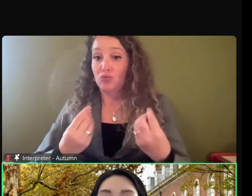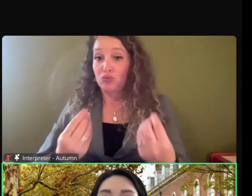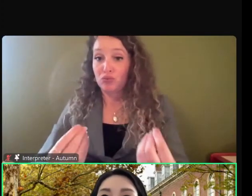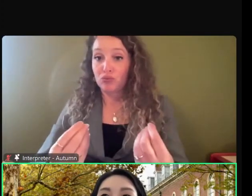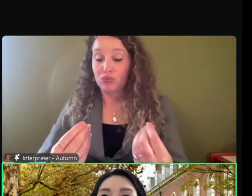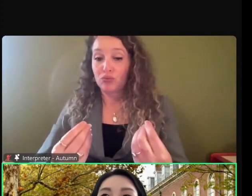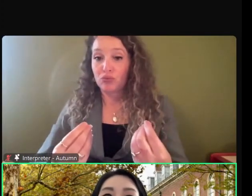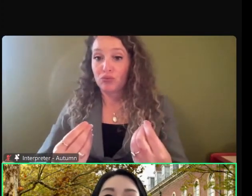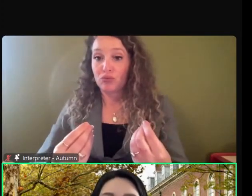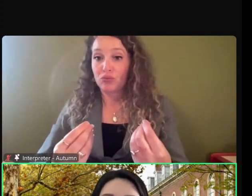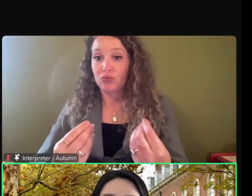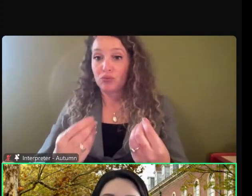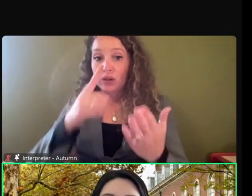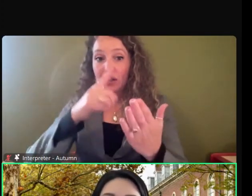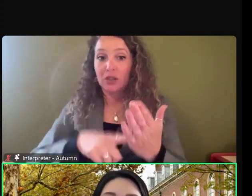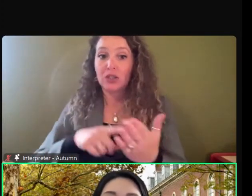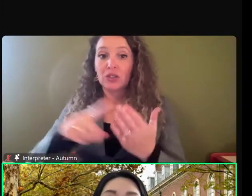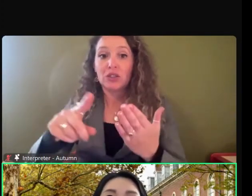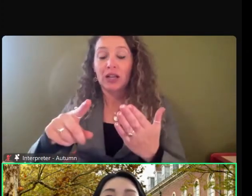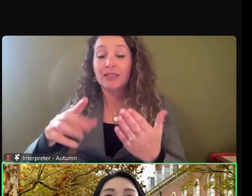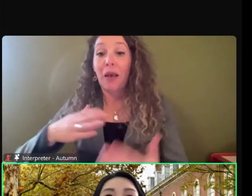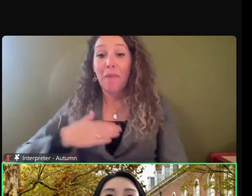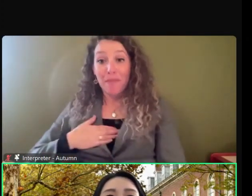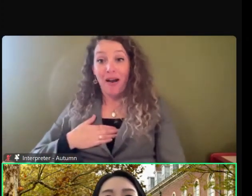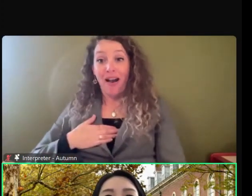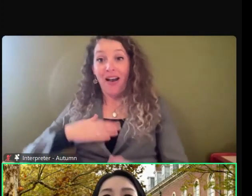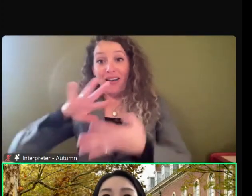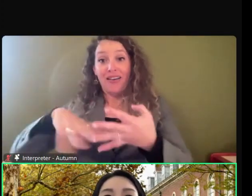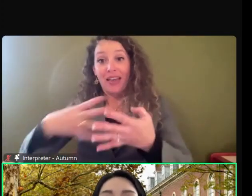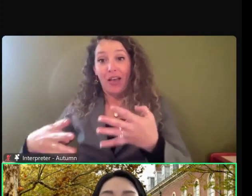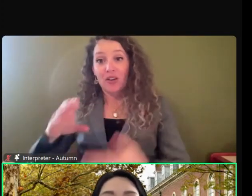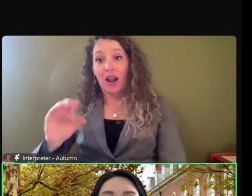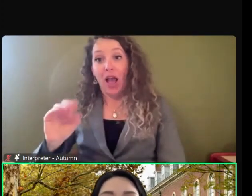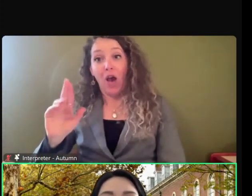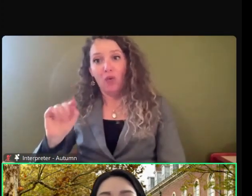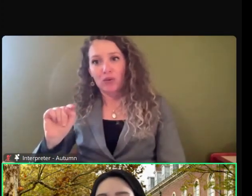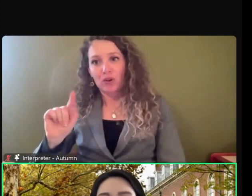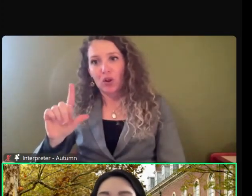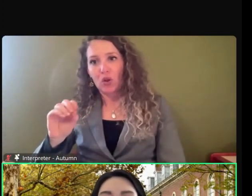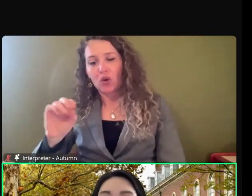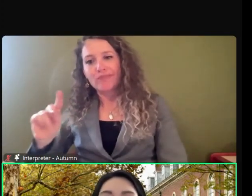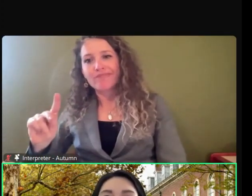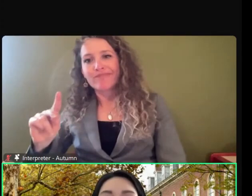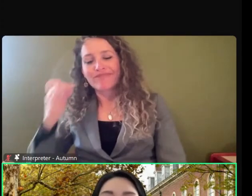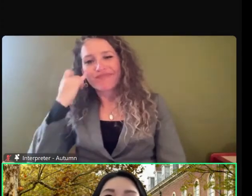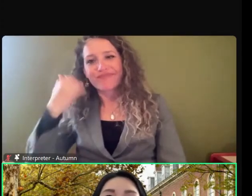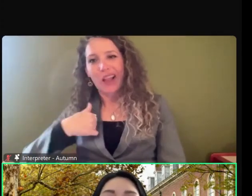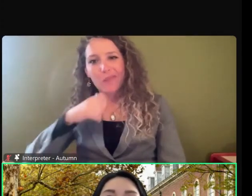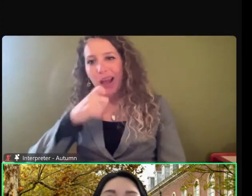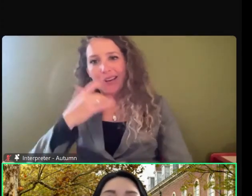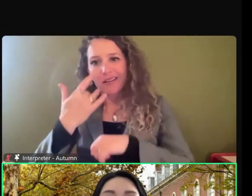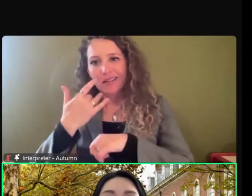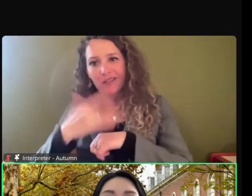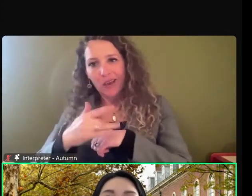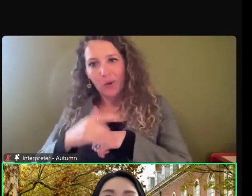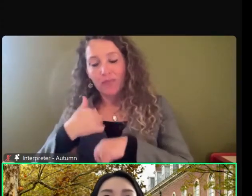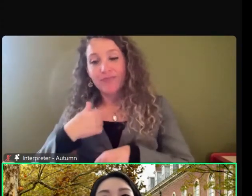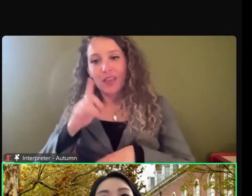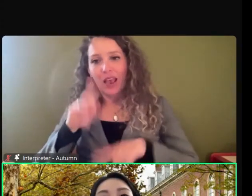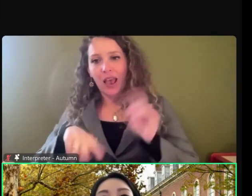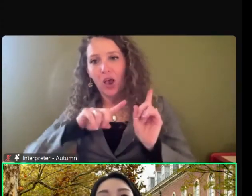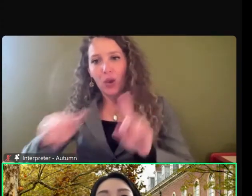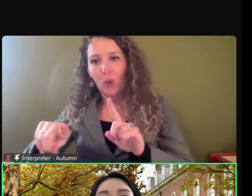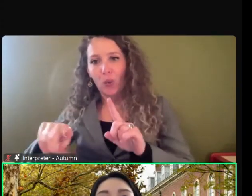is check my Outlook calendar. If I'm unavailable, he simply can't go.